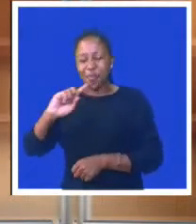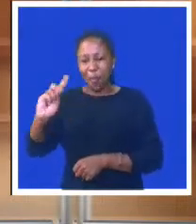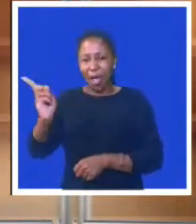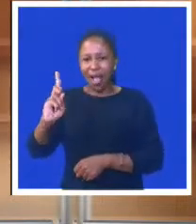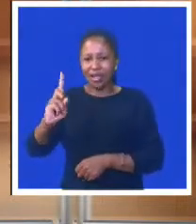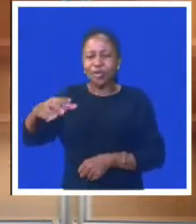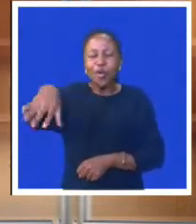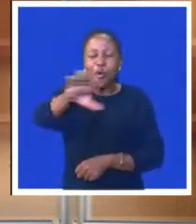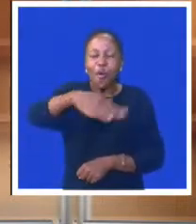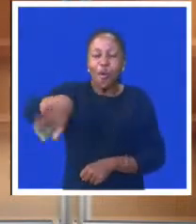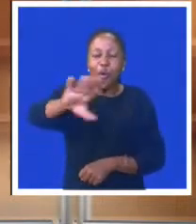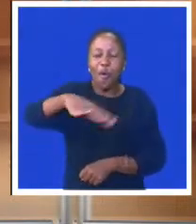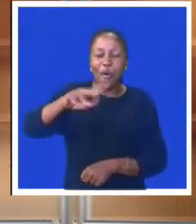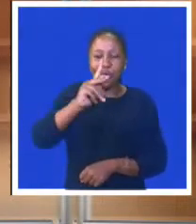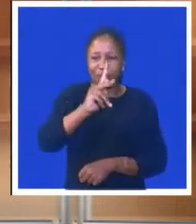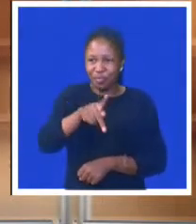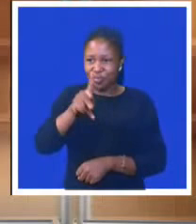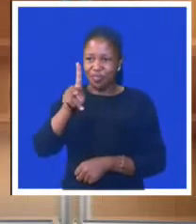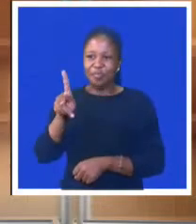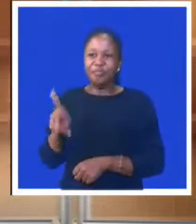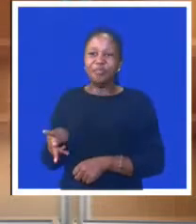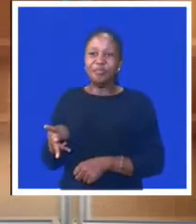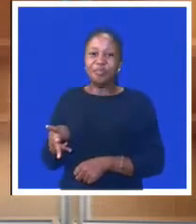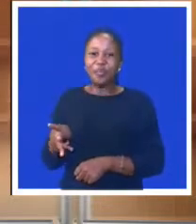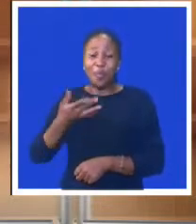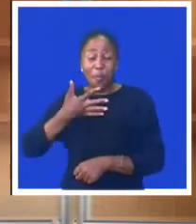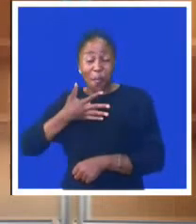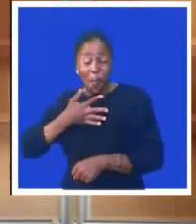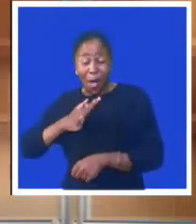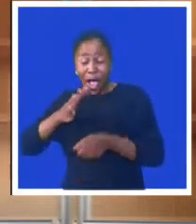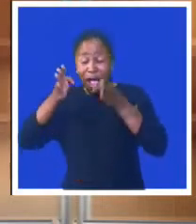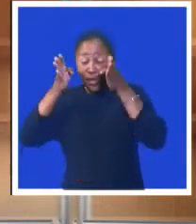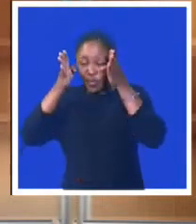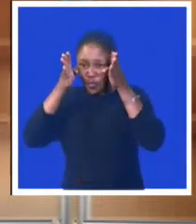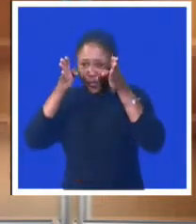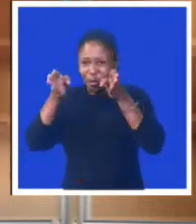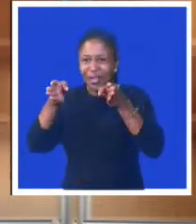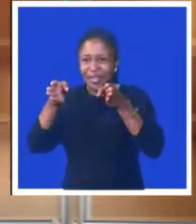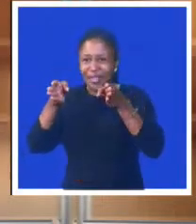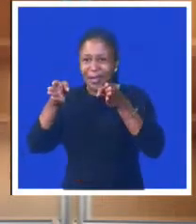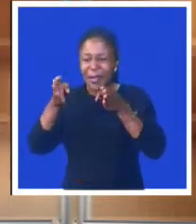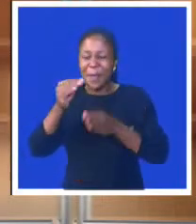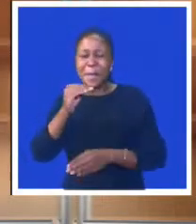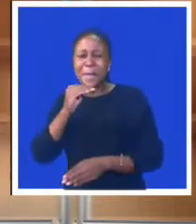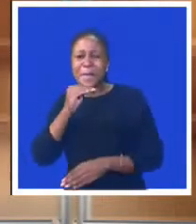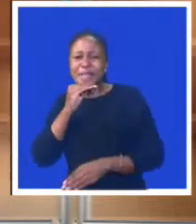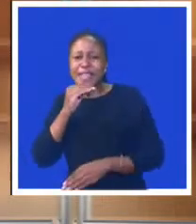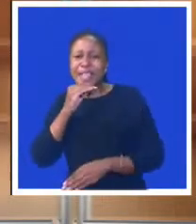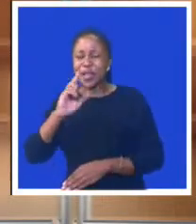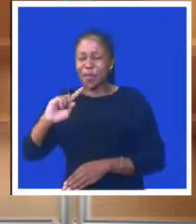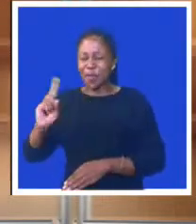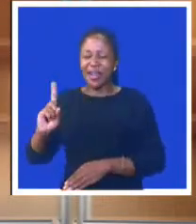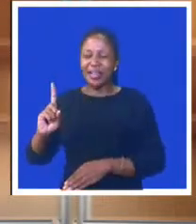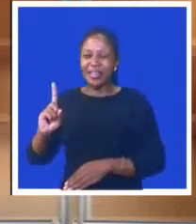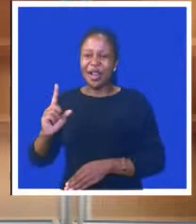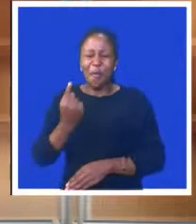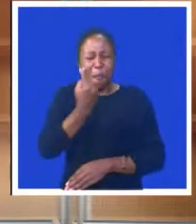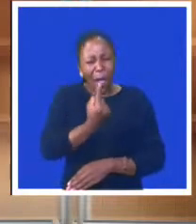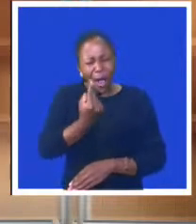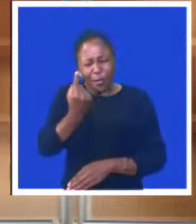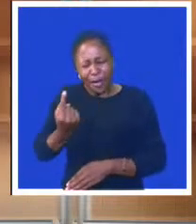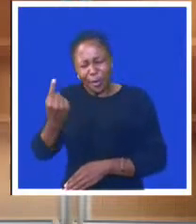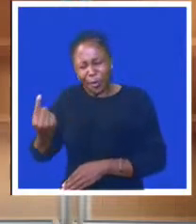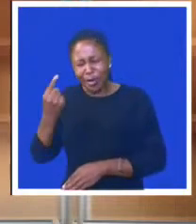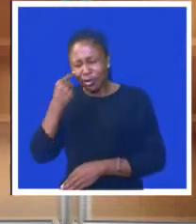prepositions. Let us focus now into the meanings of each and every one of these